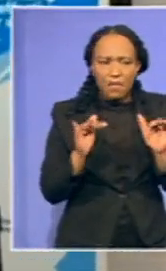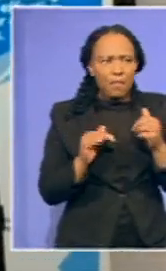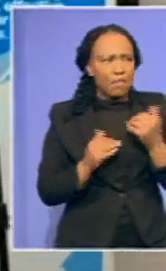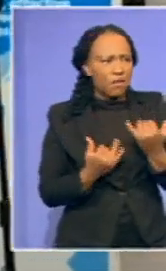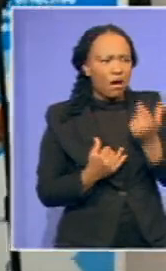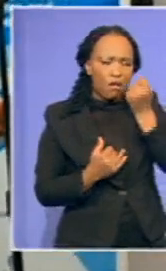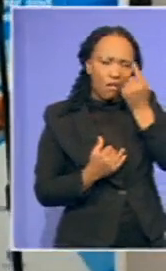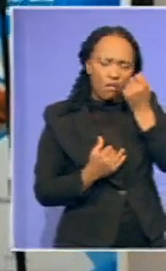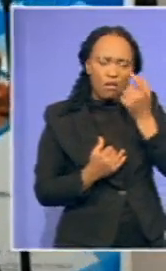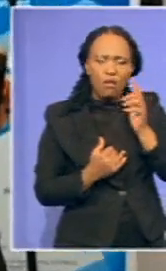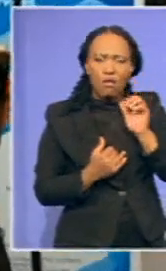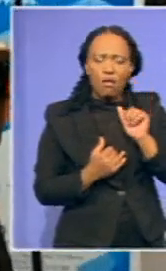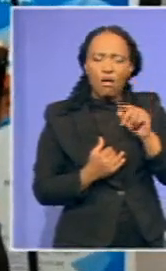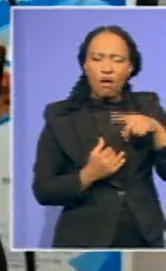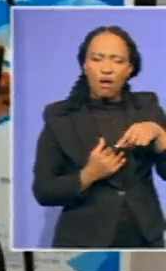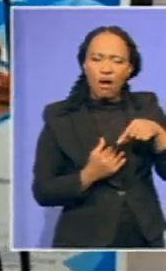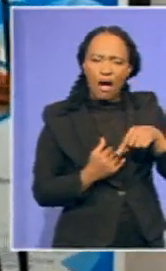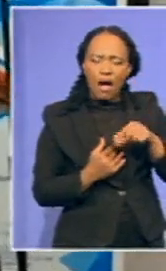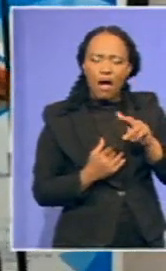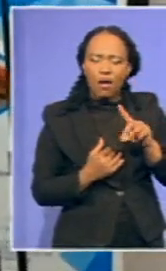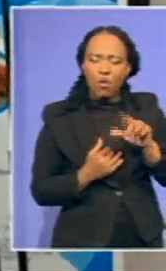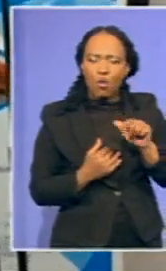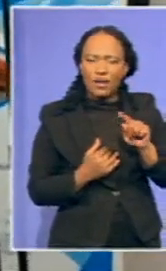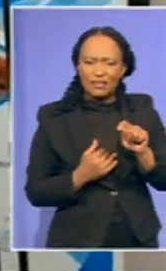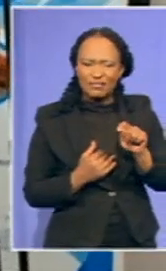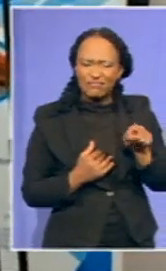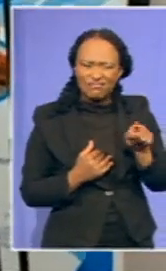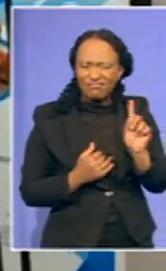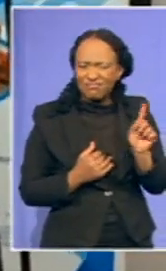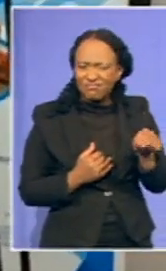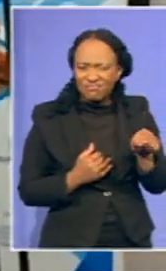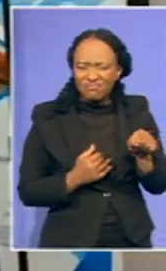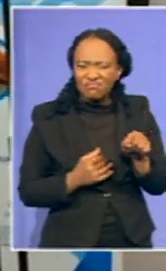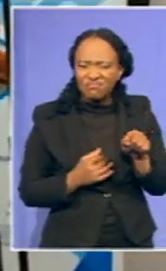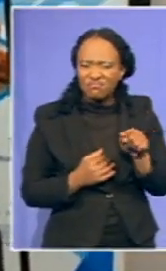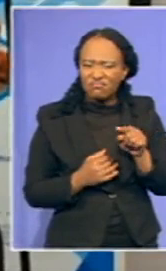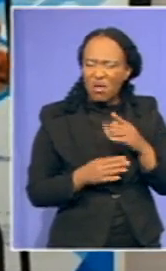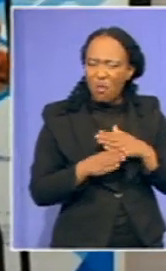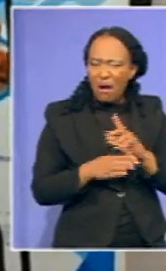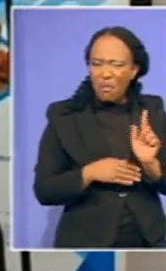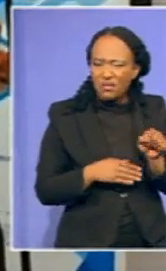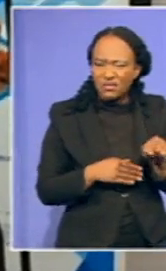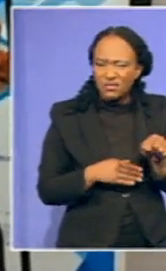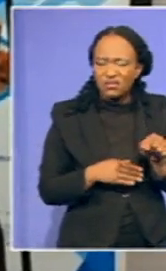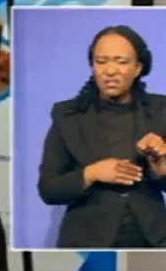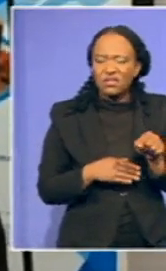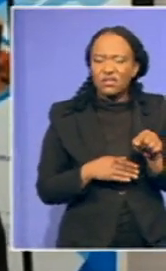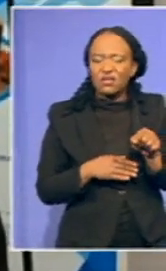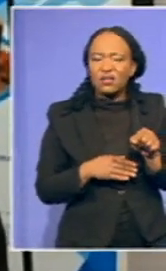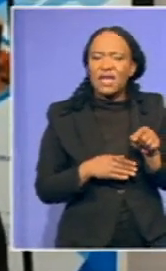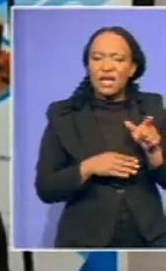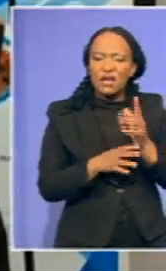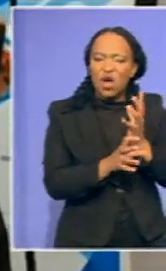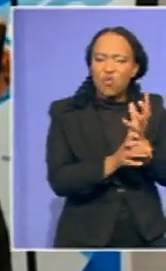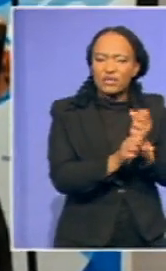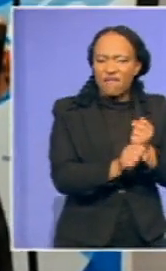and know what aqueducts are. They know what purpose they serve. And they know what purpose the shaft pumps serve as well,